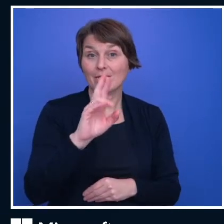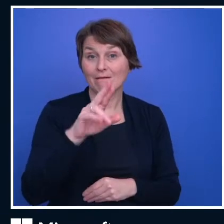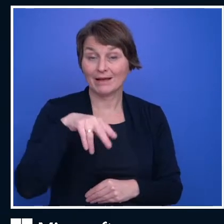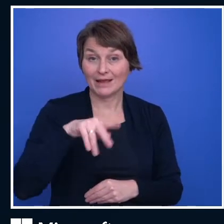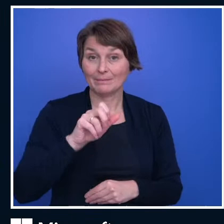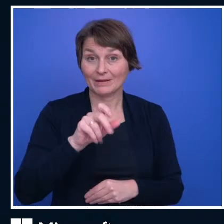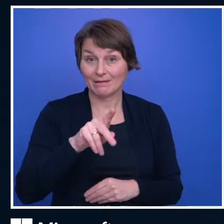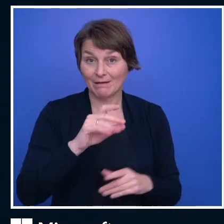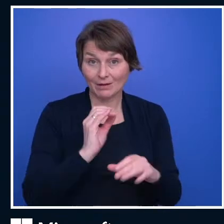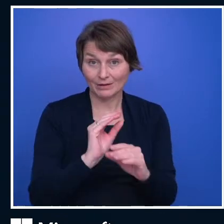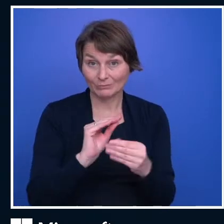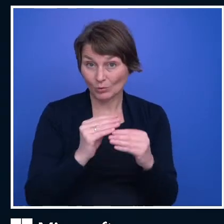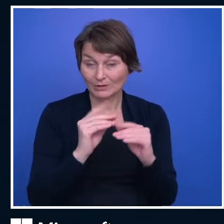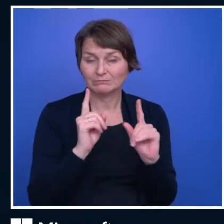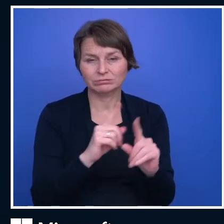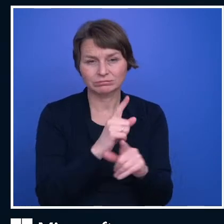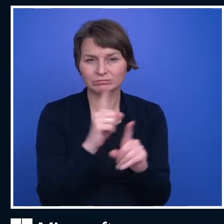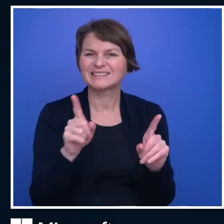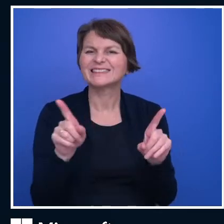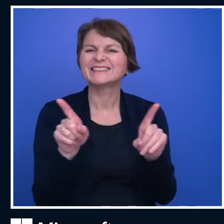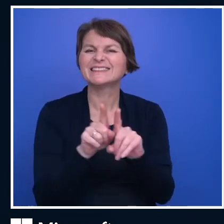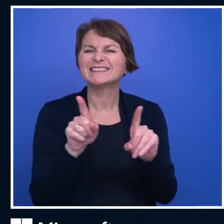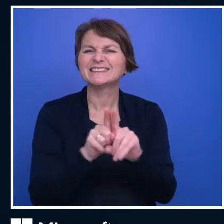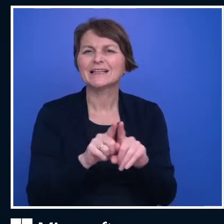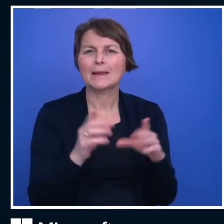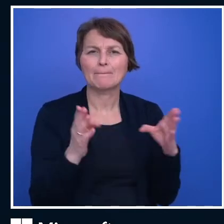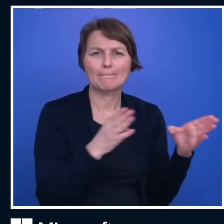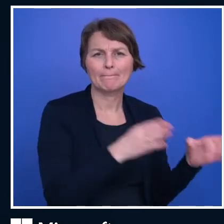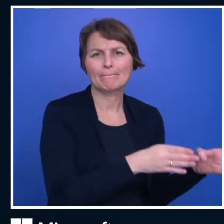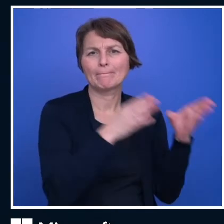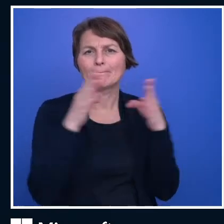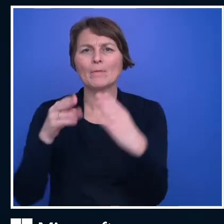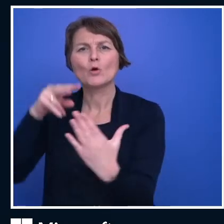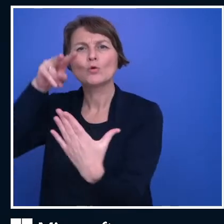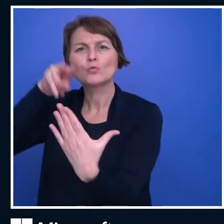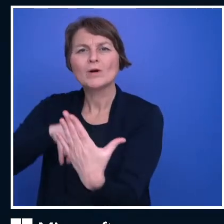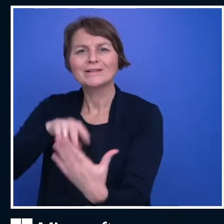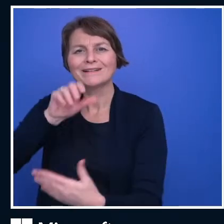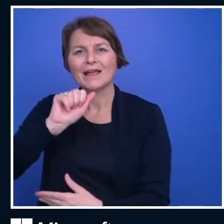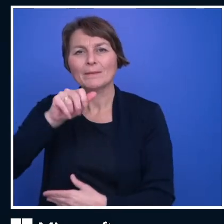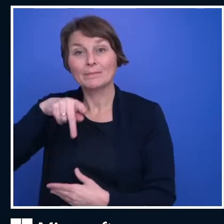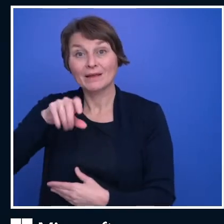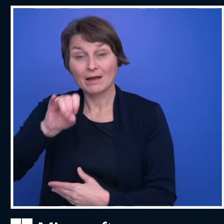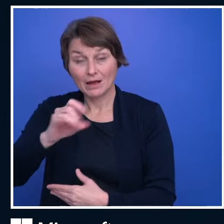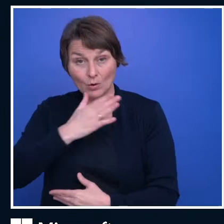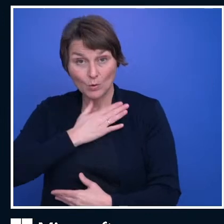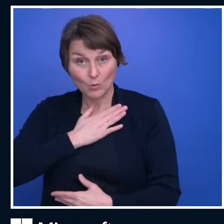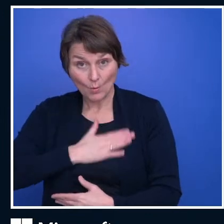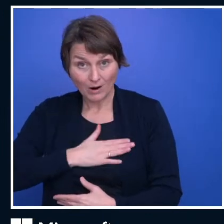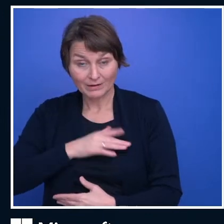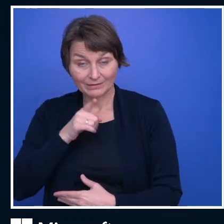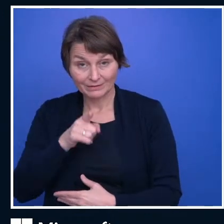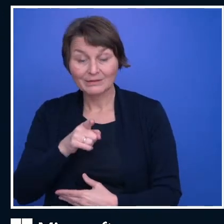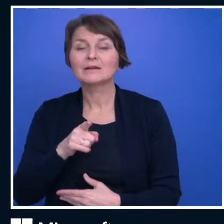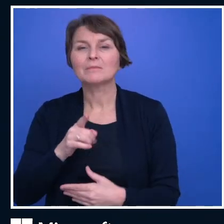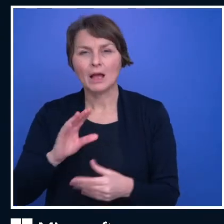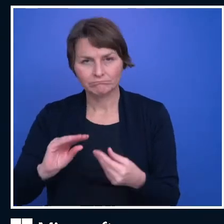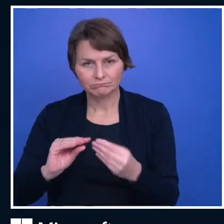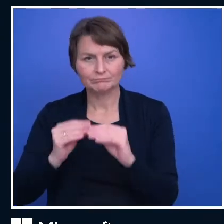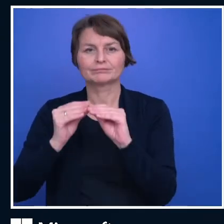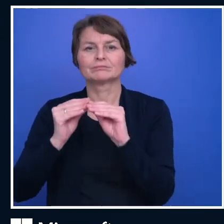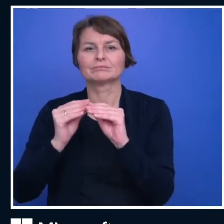happens with the read API on Azure too. So if you're trying to use read API, you have to create your read